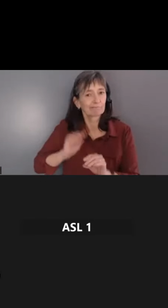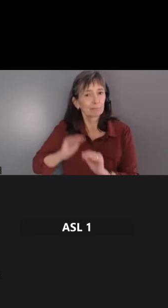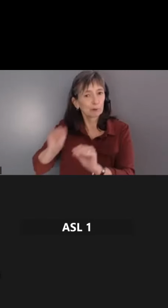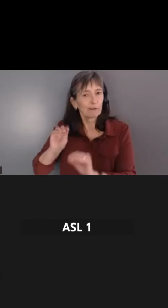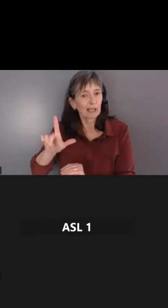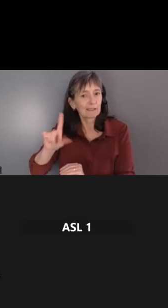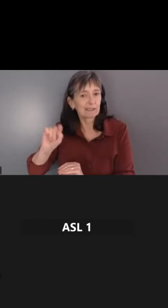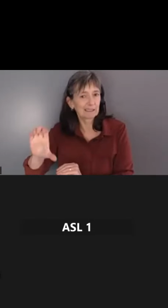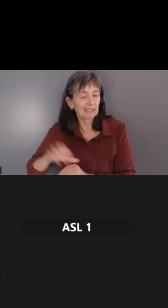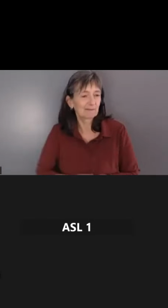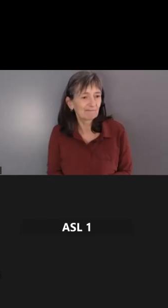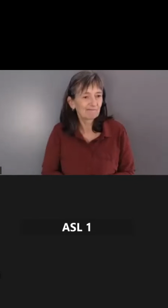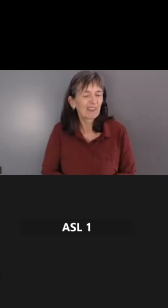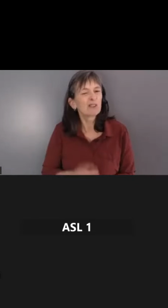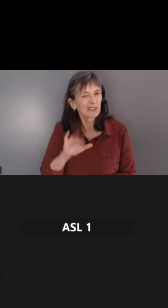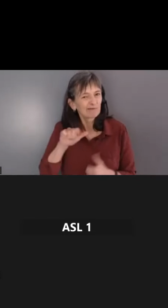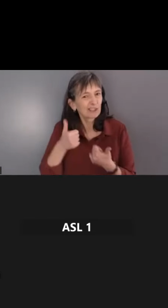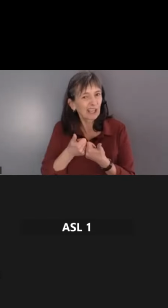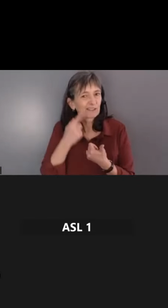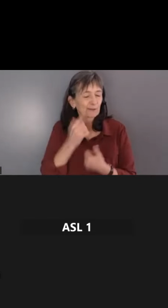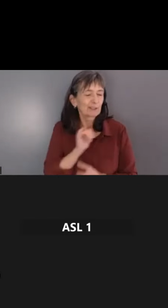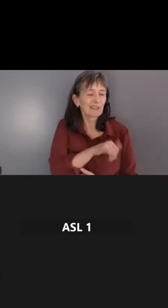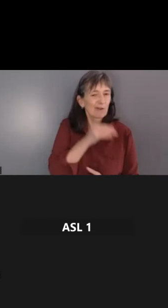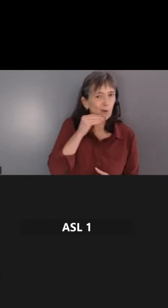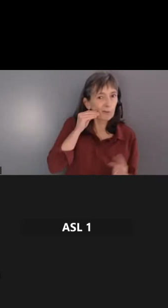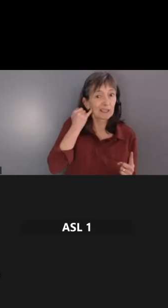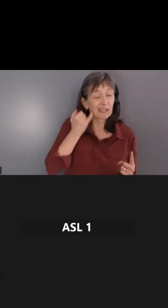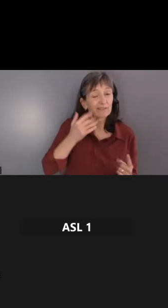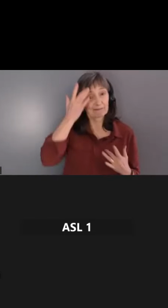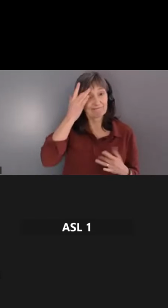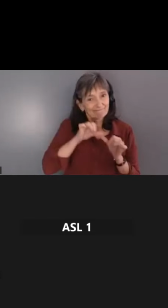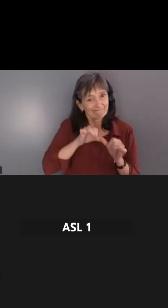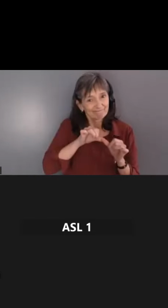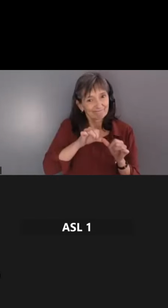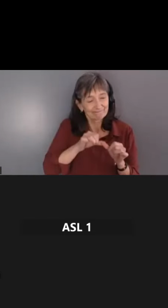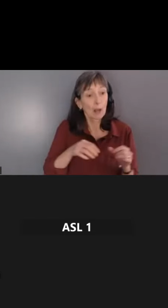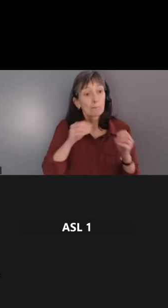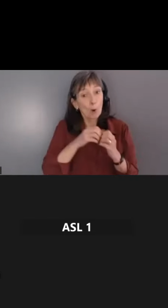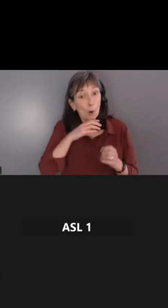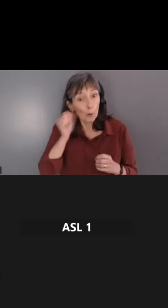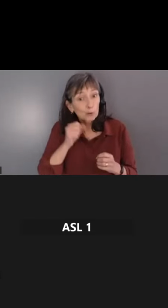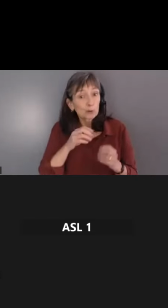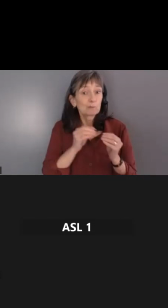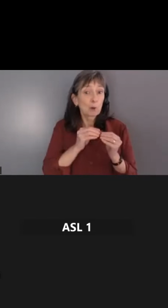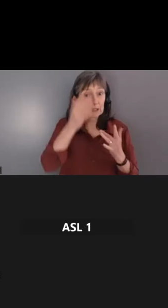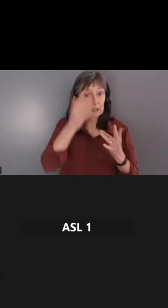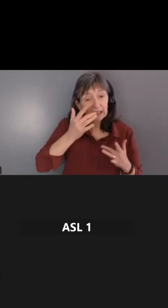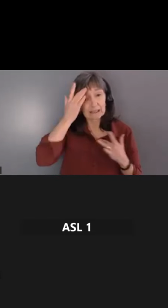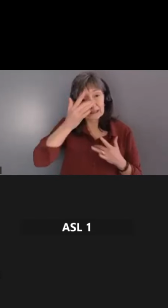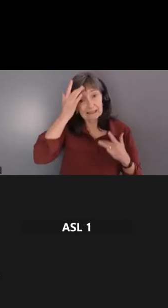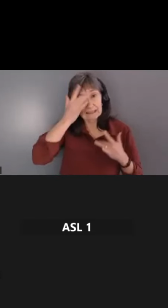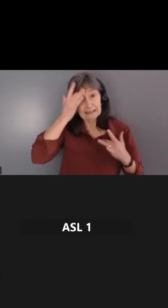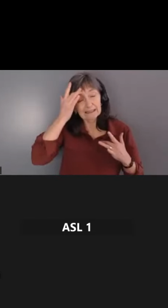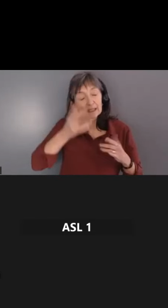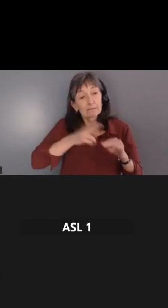be a big challenge in the context of aging in the right place, as the number of older adults living with multiple chronic conditions only continues to